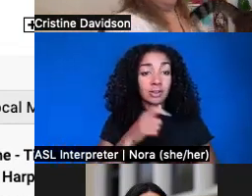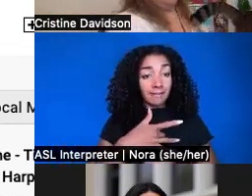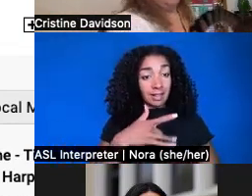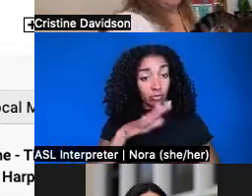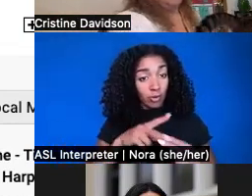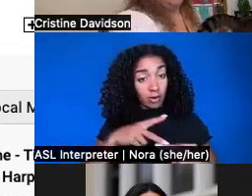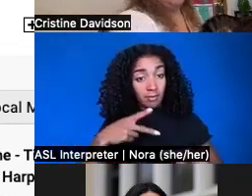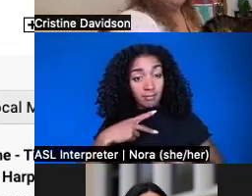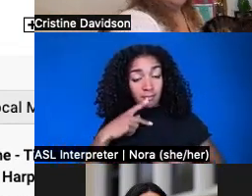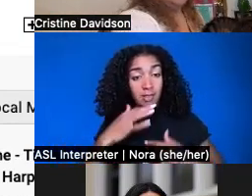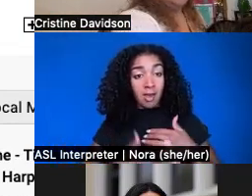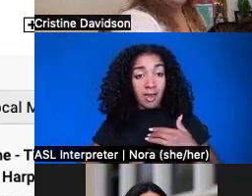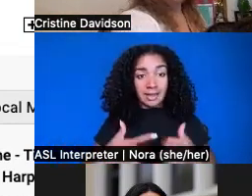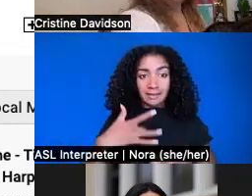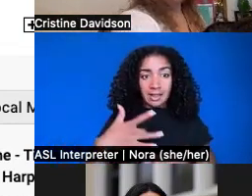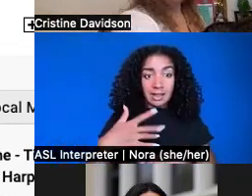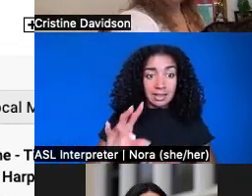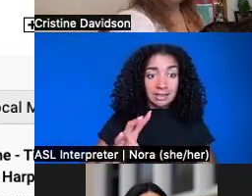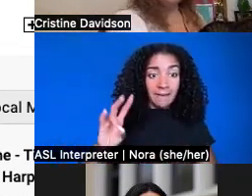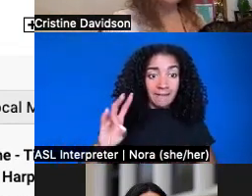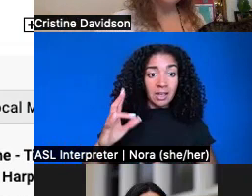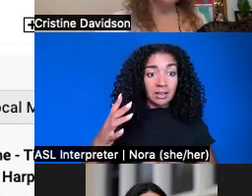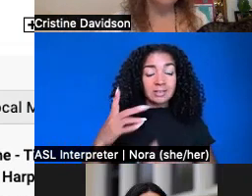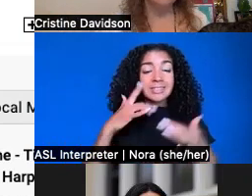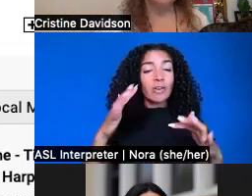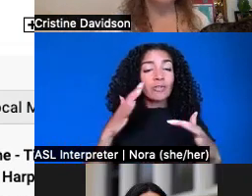to wake up, wake up. All nations